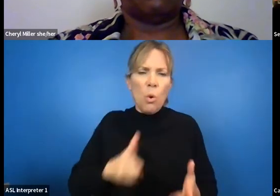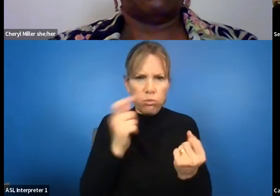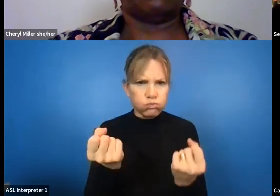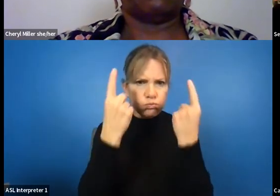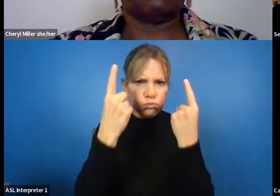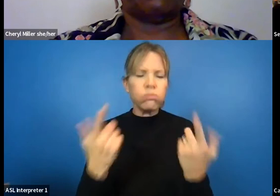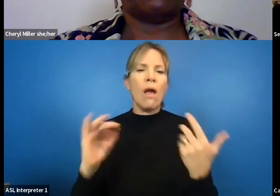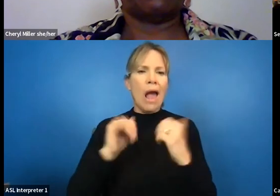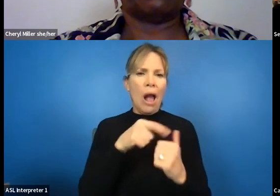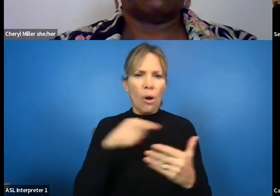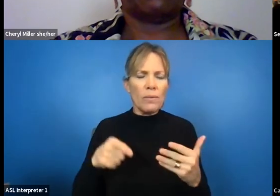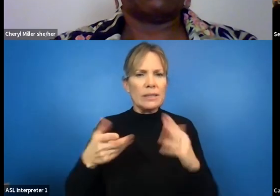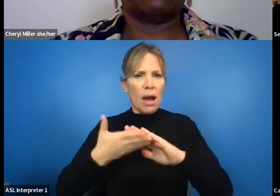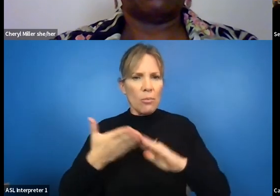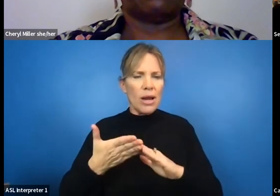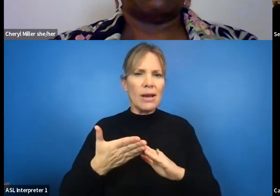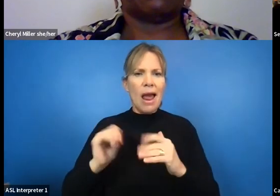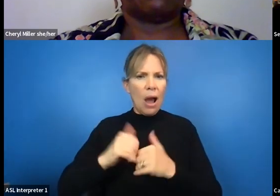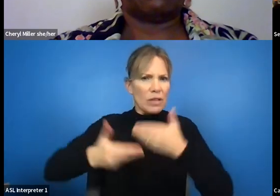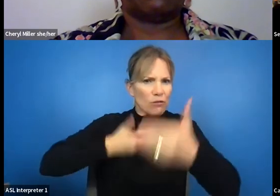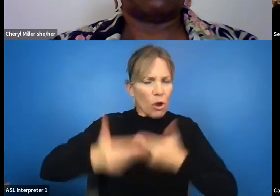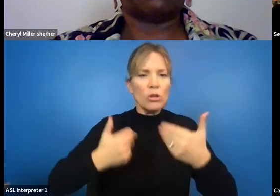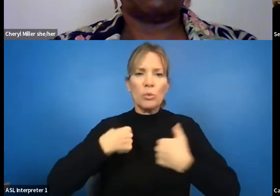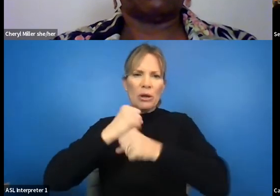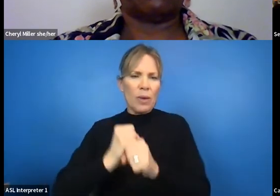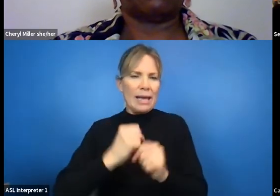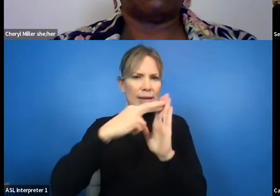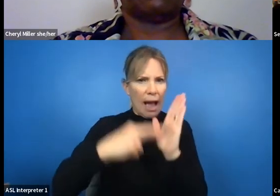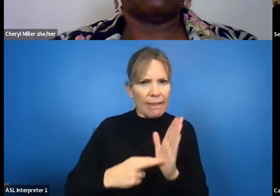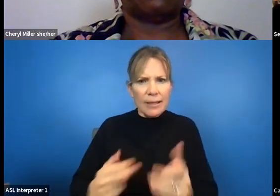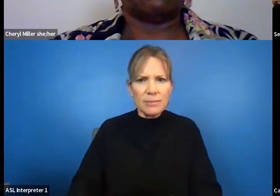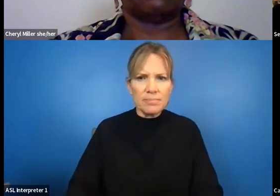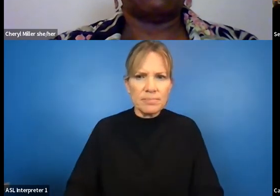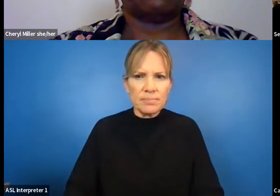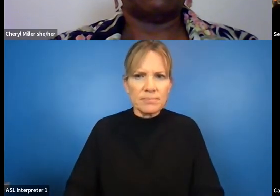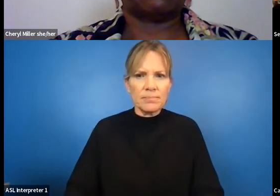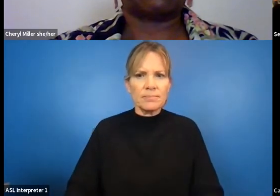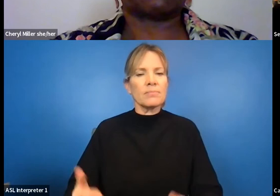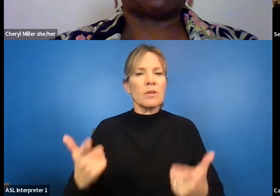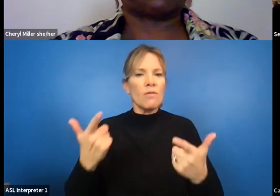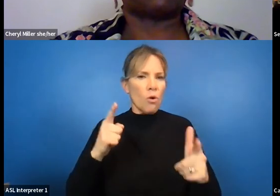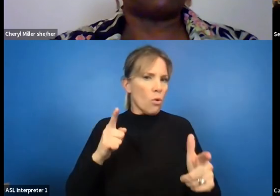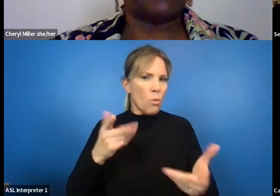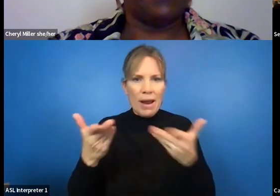understand how these operate and flow so that we can create those guidelines to get the people that we want to do the service.